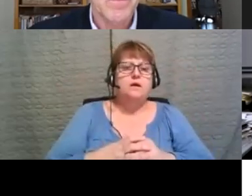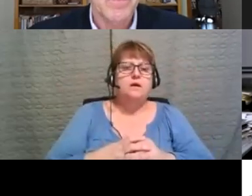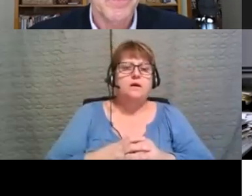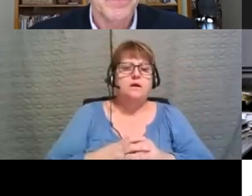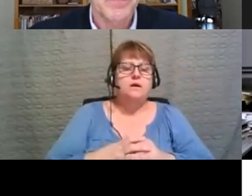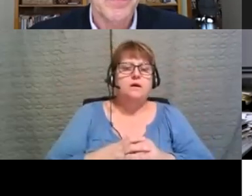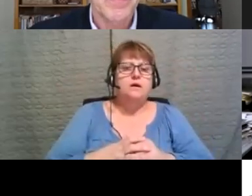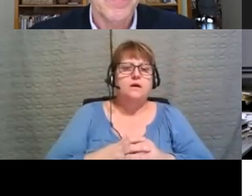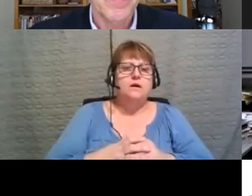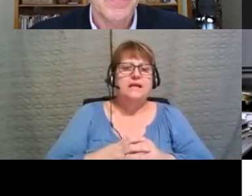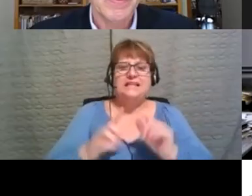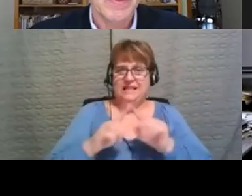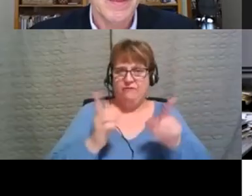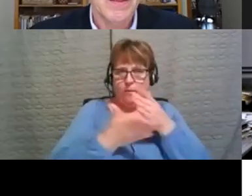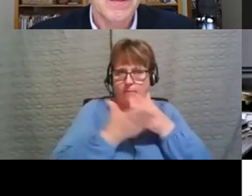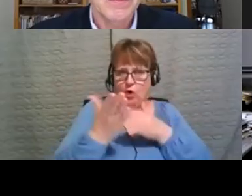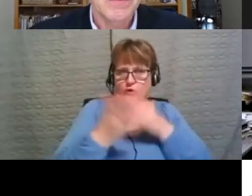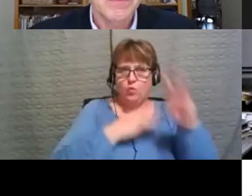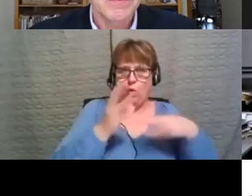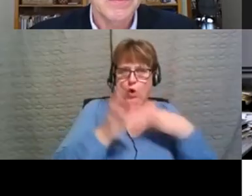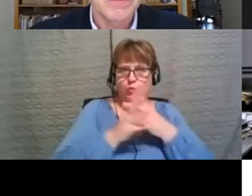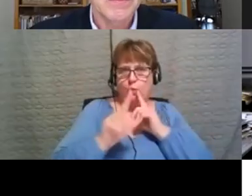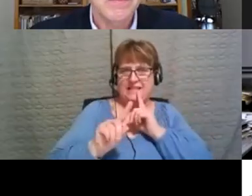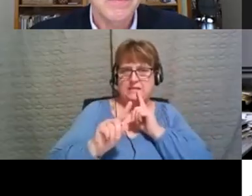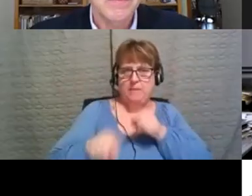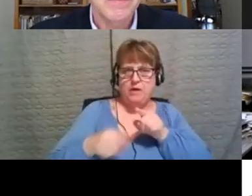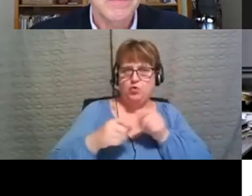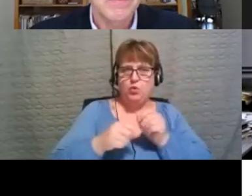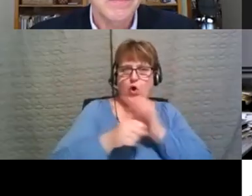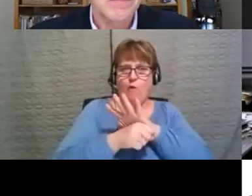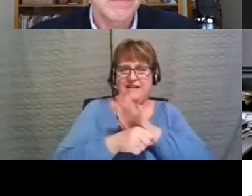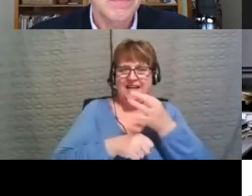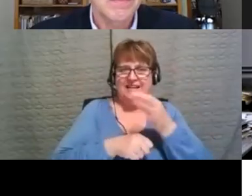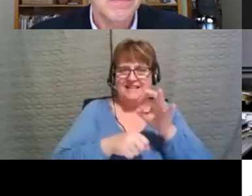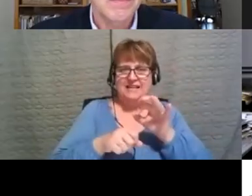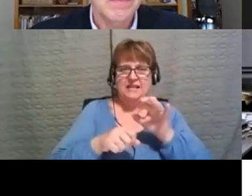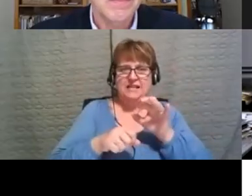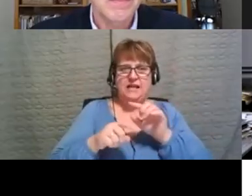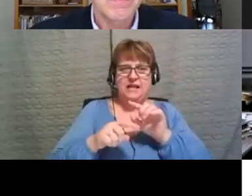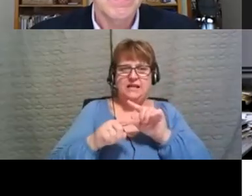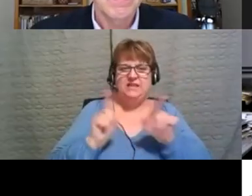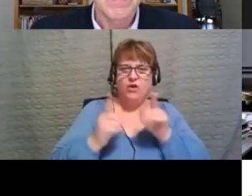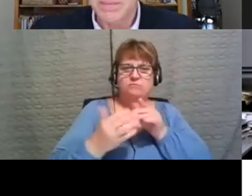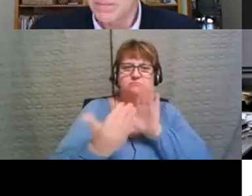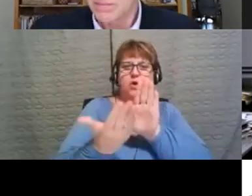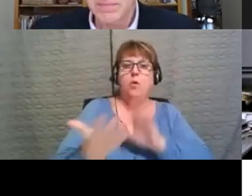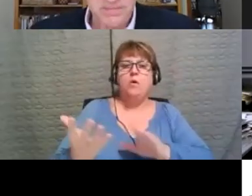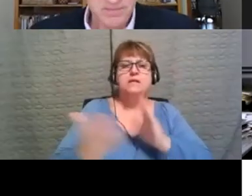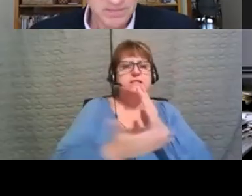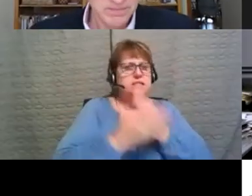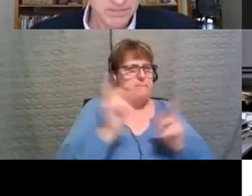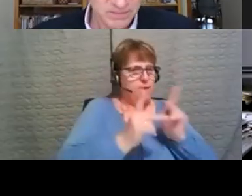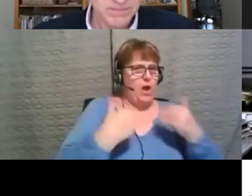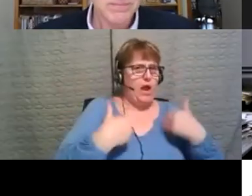different parts of the world is responding to COVID in various ways, and some being more vaccinated